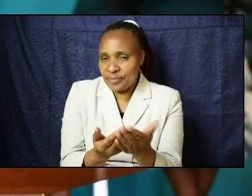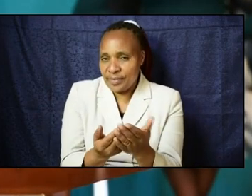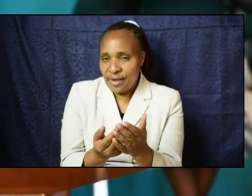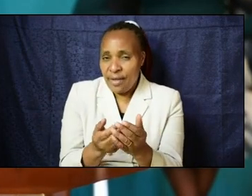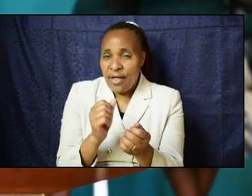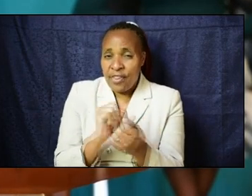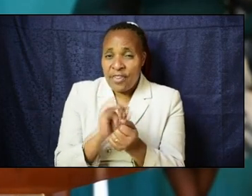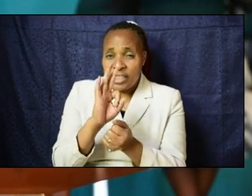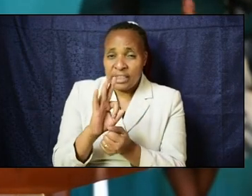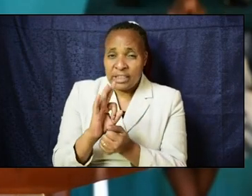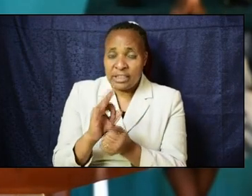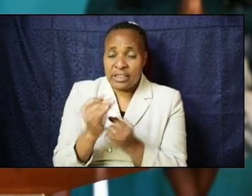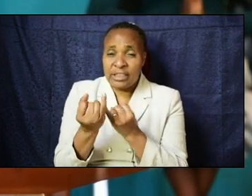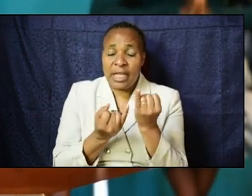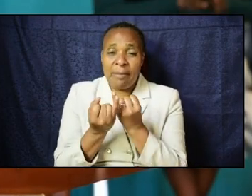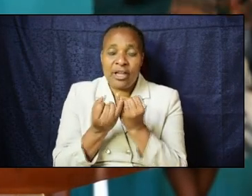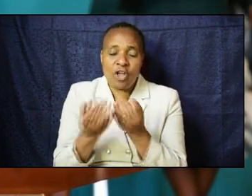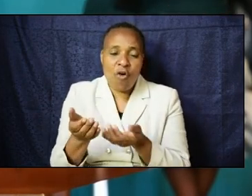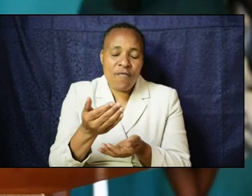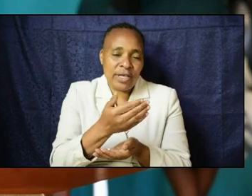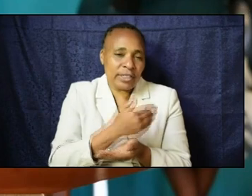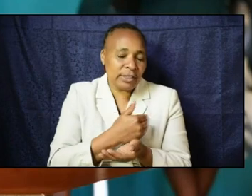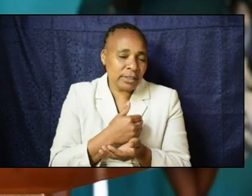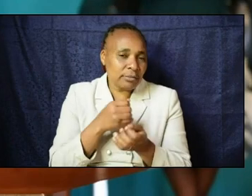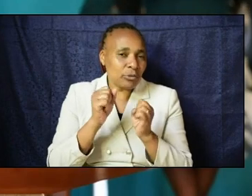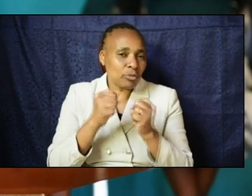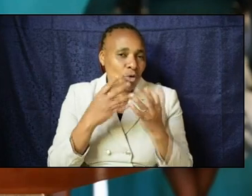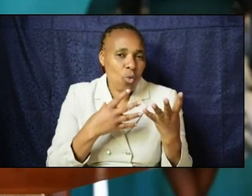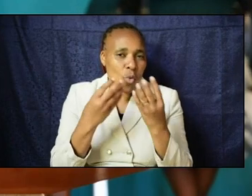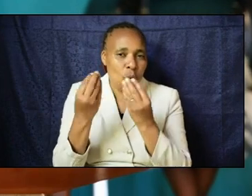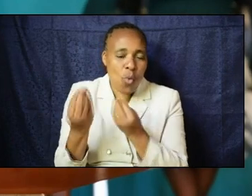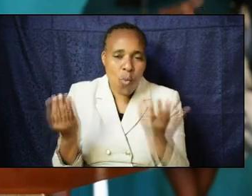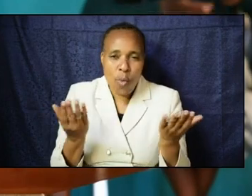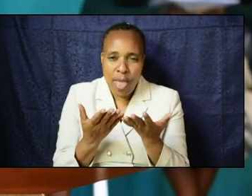The 13th Sabbath offering will go to